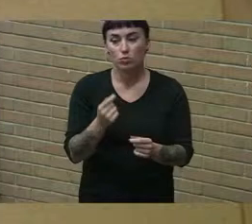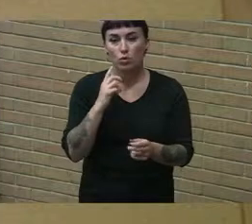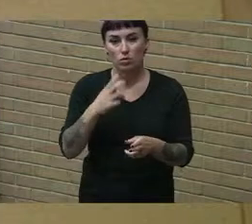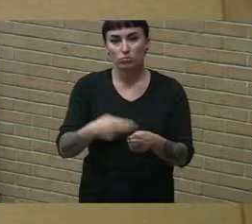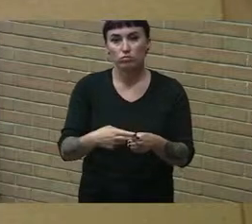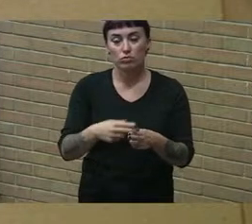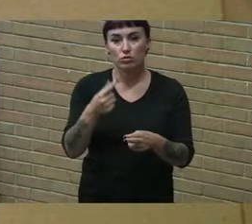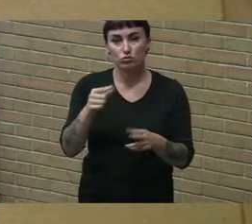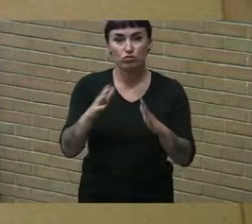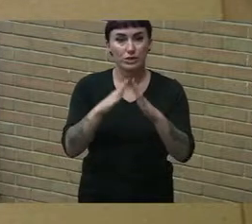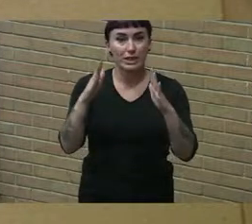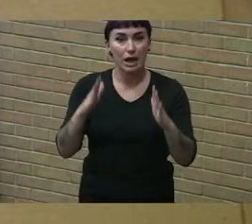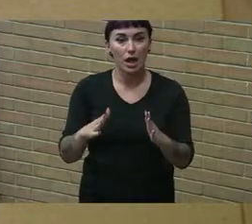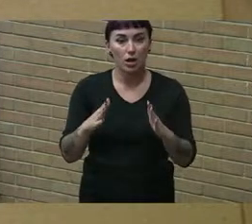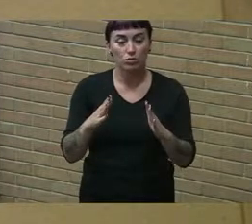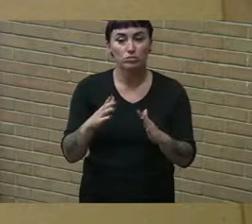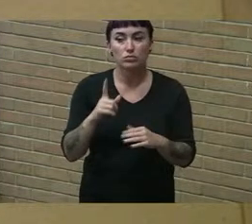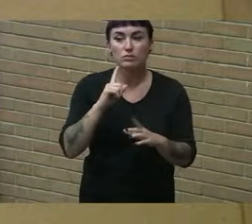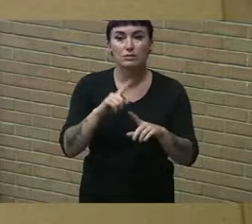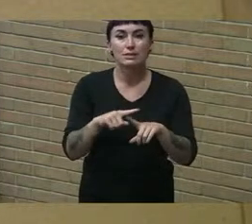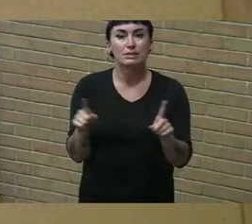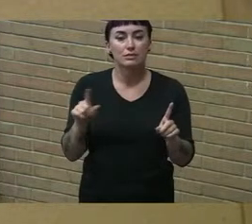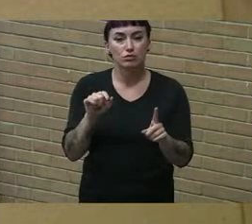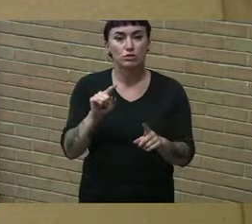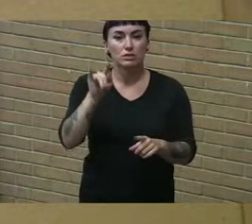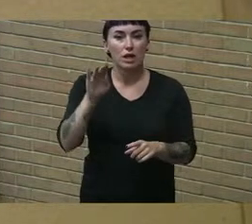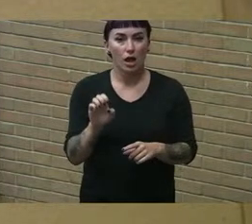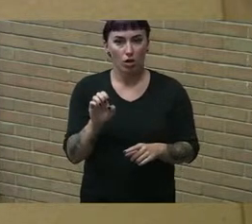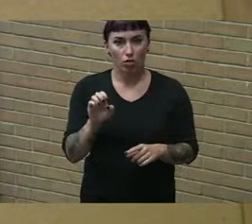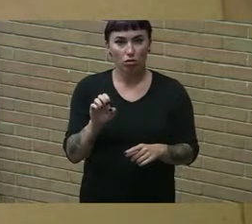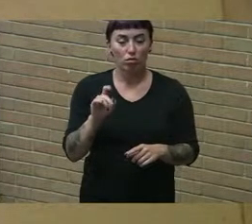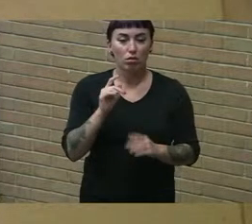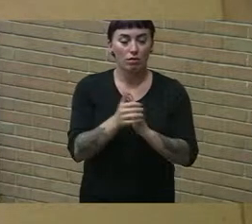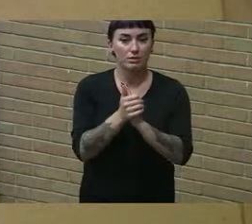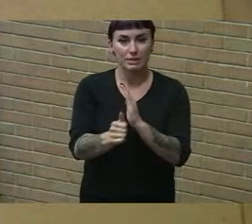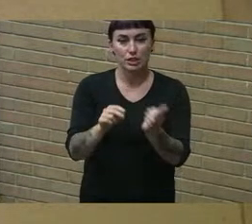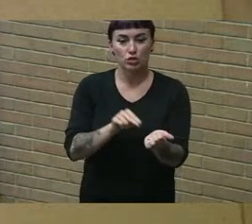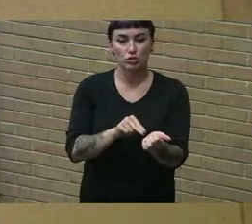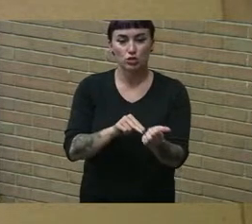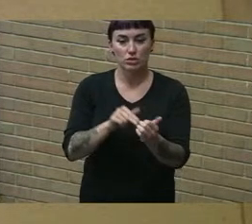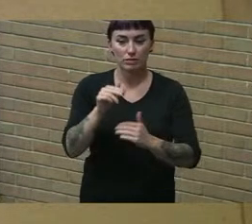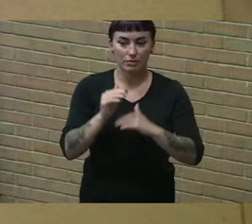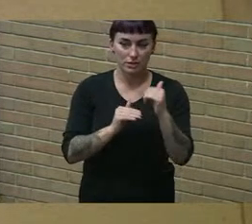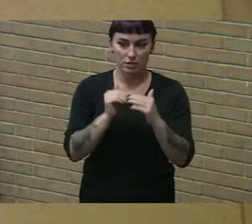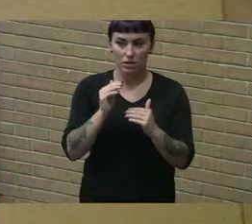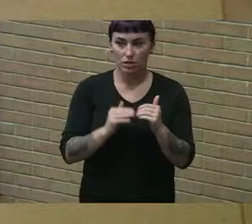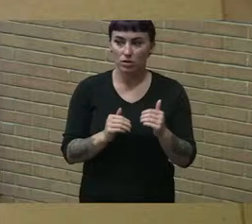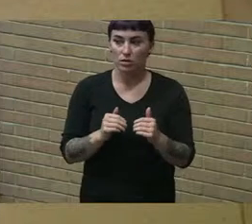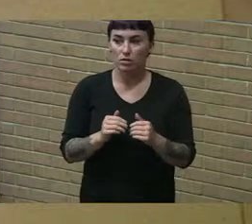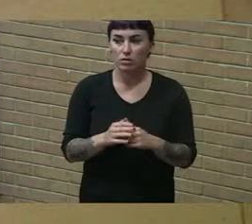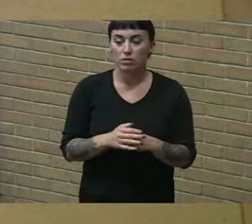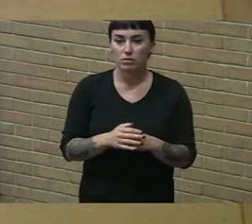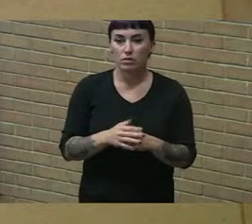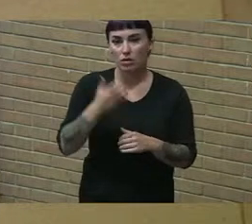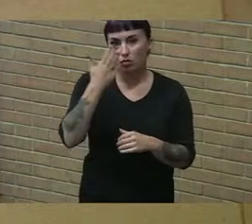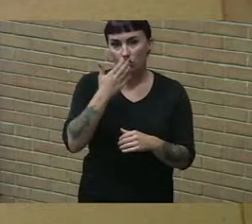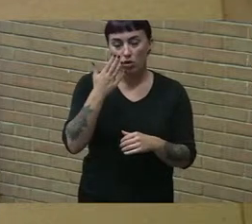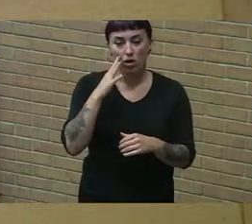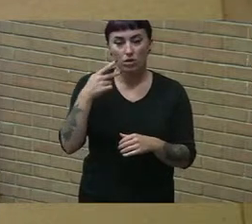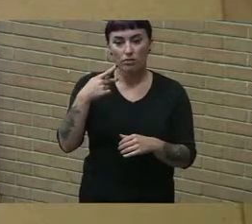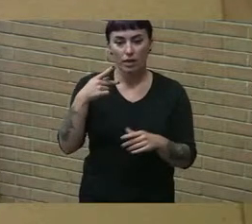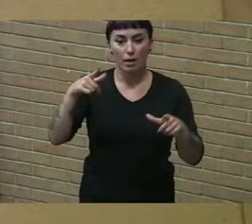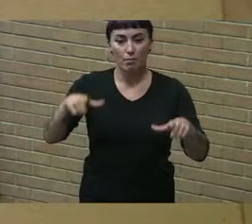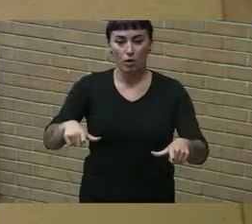as greenhouses, which are a different style of skilled nursing facility along the front of the